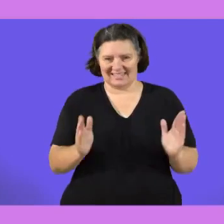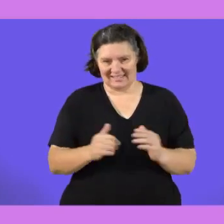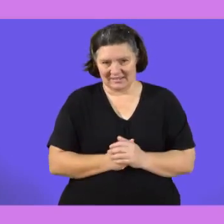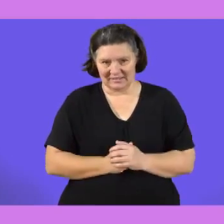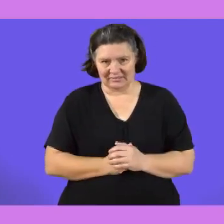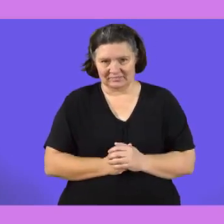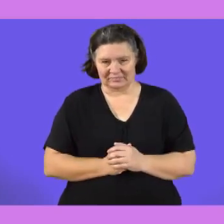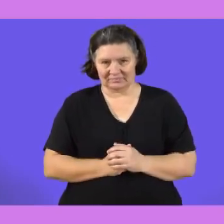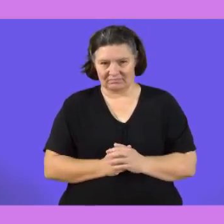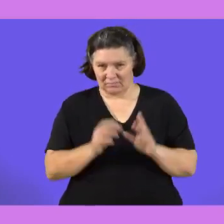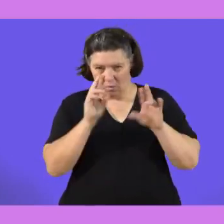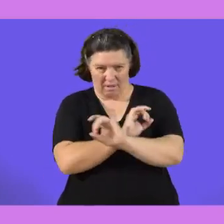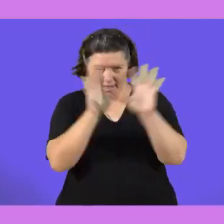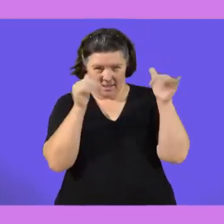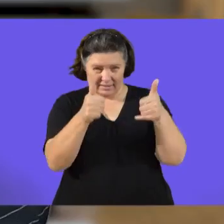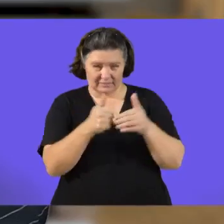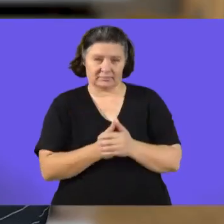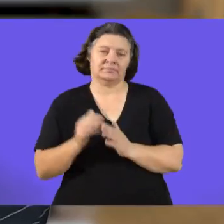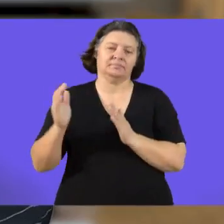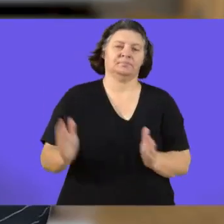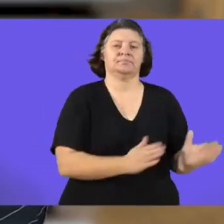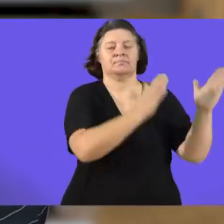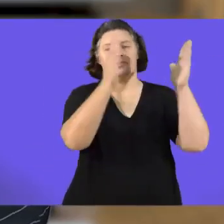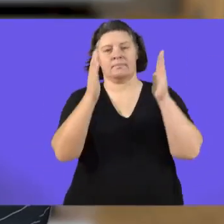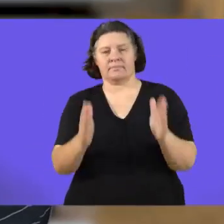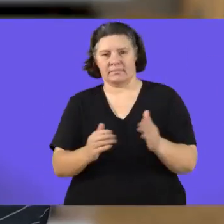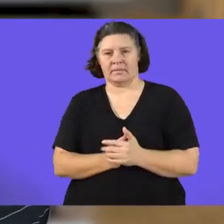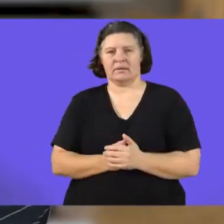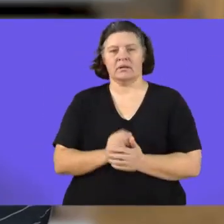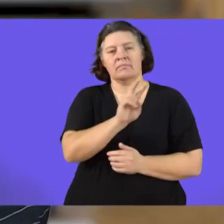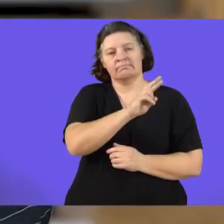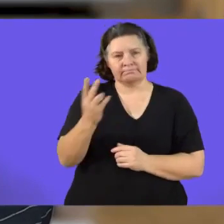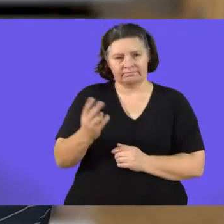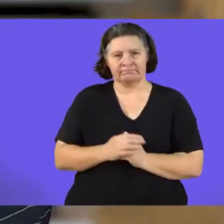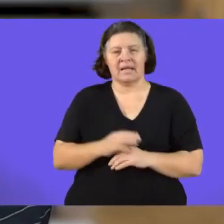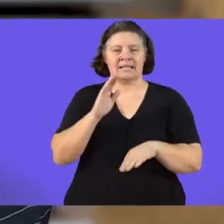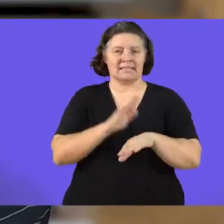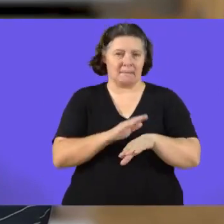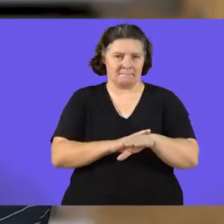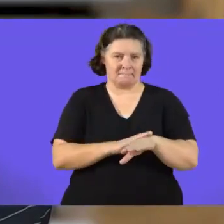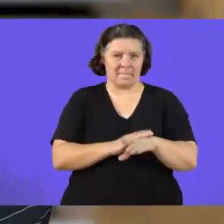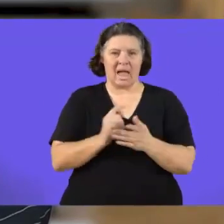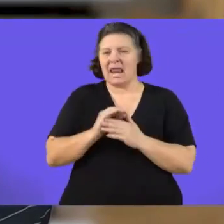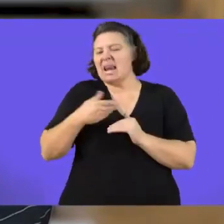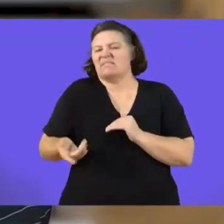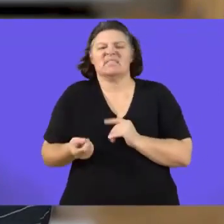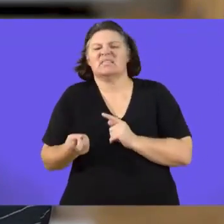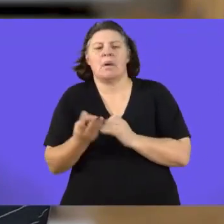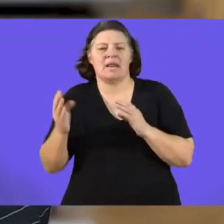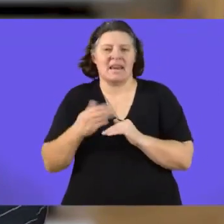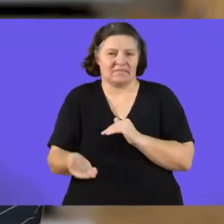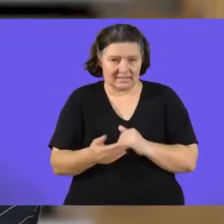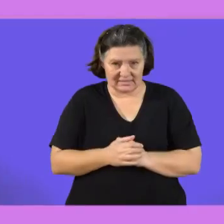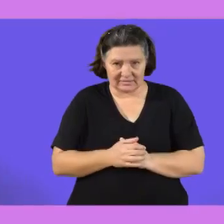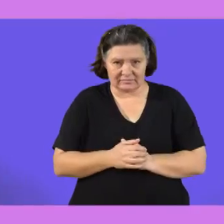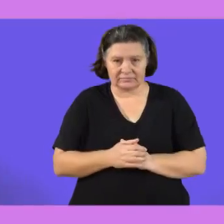case. All right, I hope that's clear. All right, guys, now we'll be looking at conversions between units of time and leftovers. All right, so